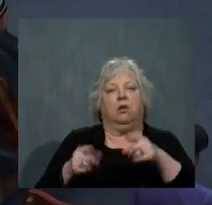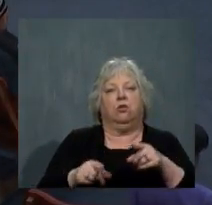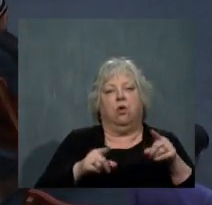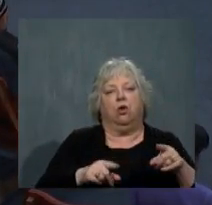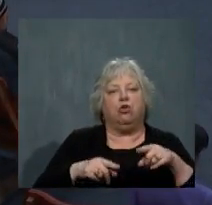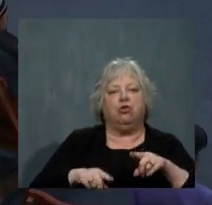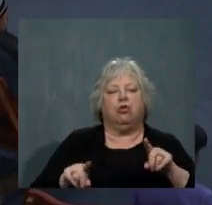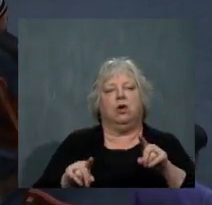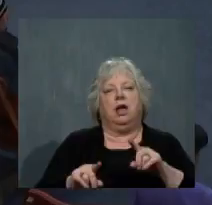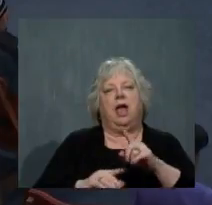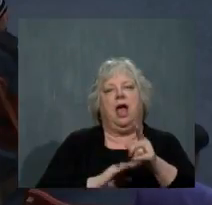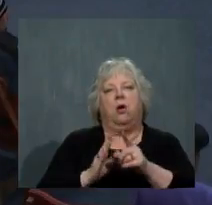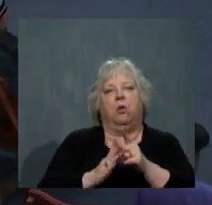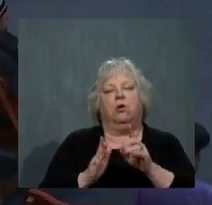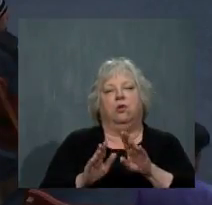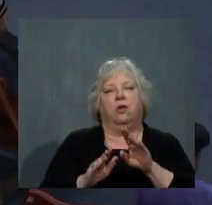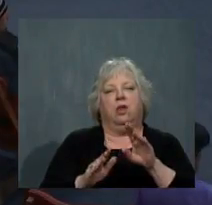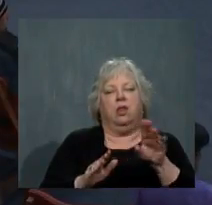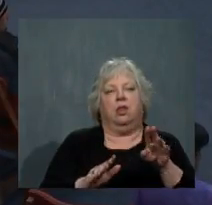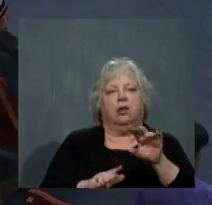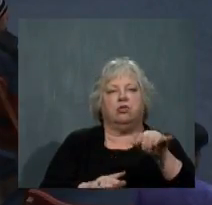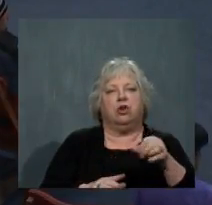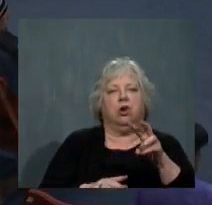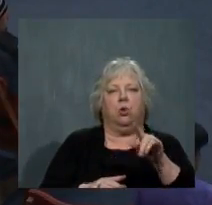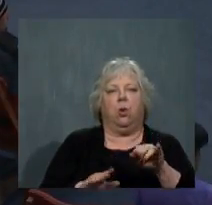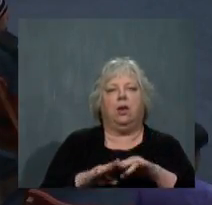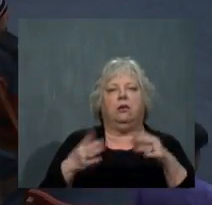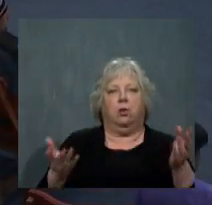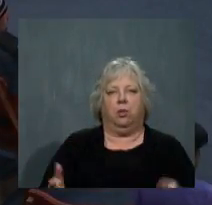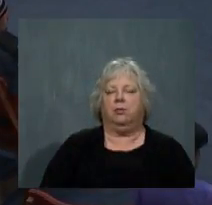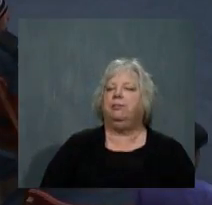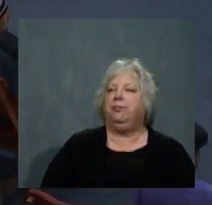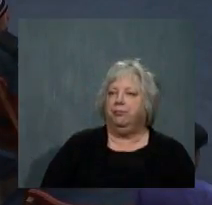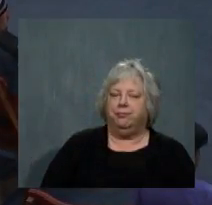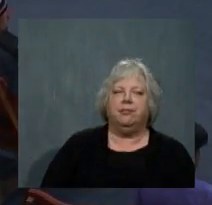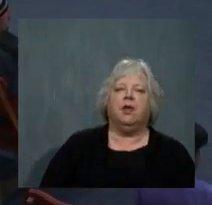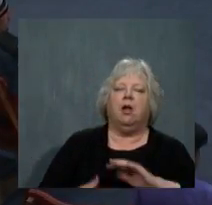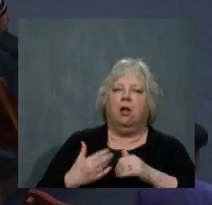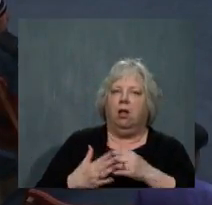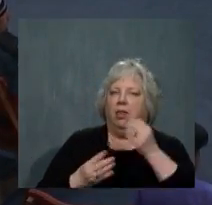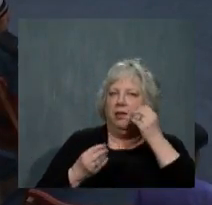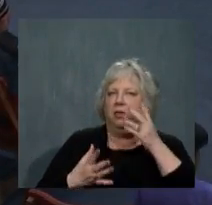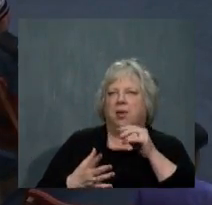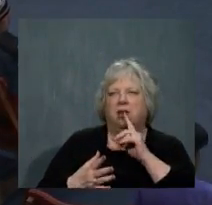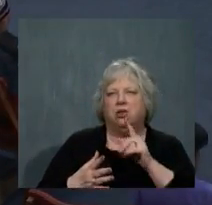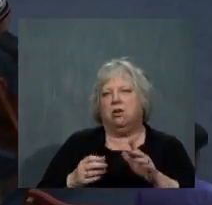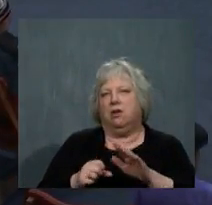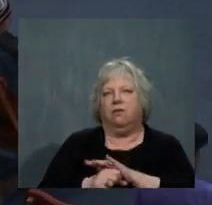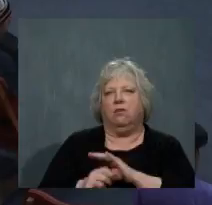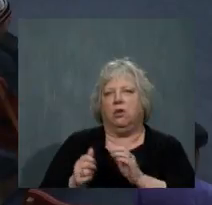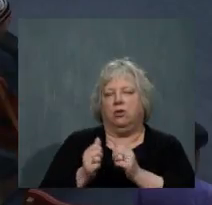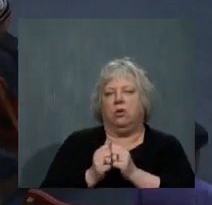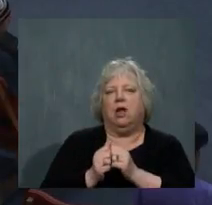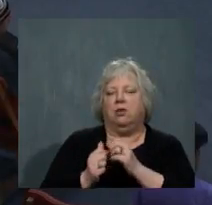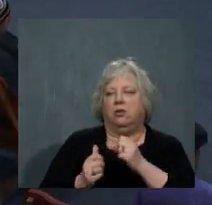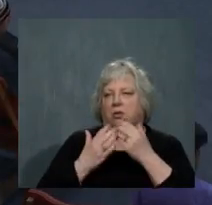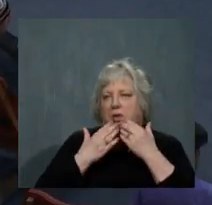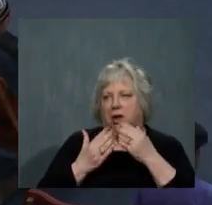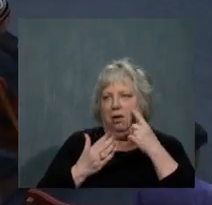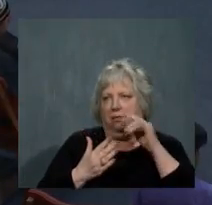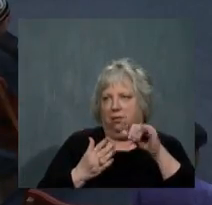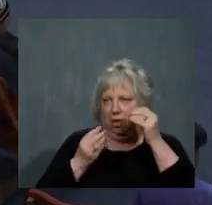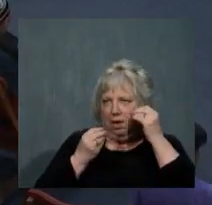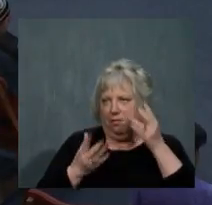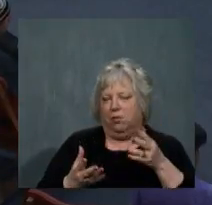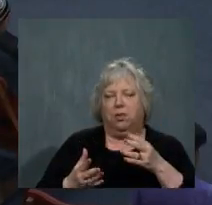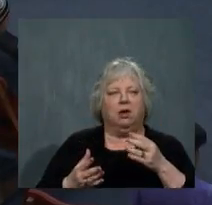open. Yeah, our information's not quite all together, so I was just trying to understand, what your plans were. So I appreciate that information, though, Thank Mayor. you.